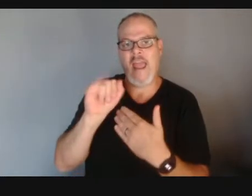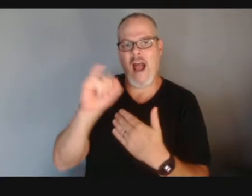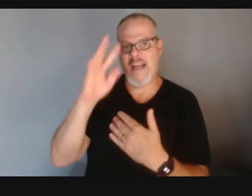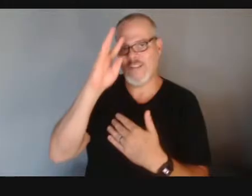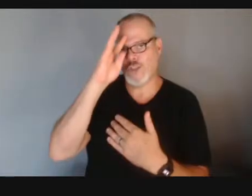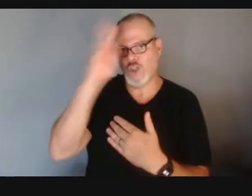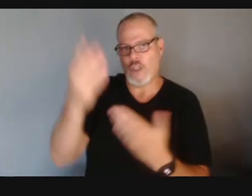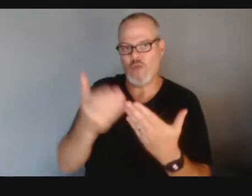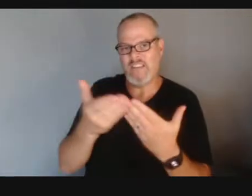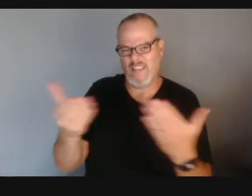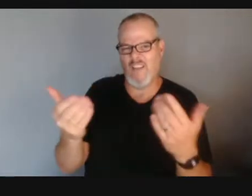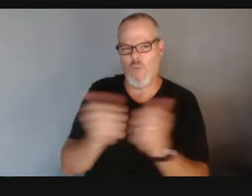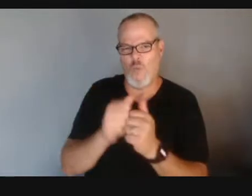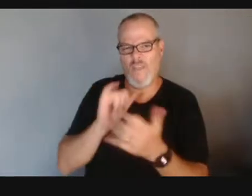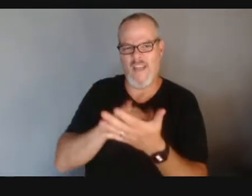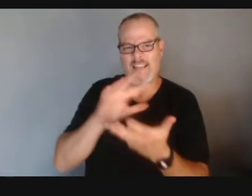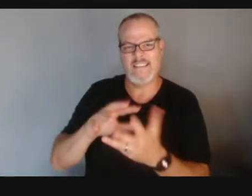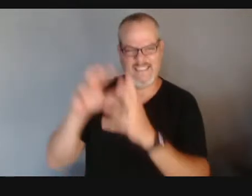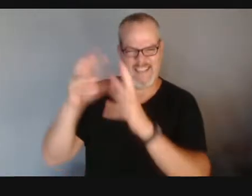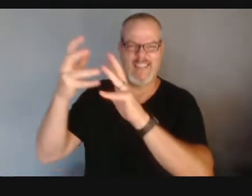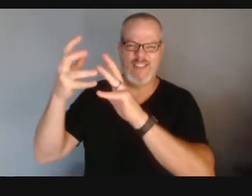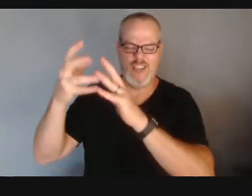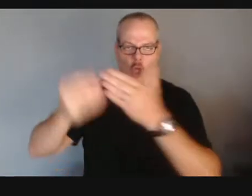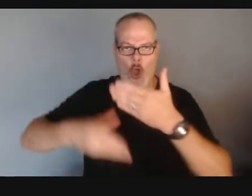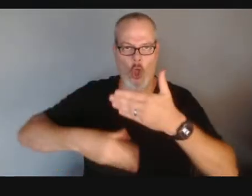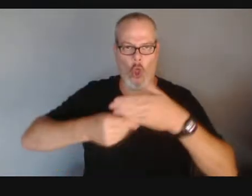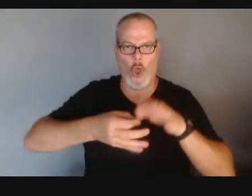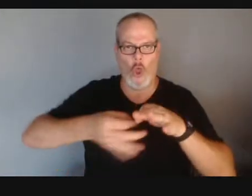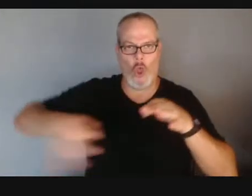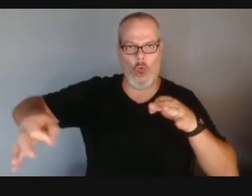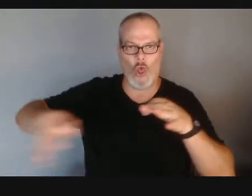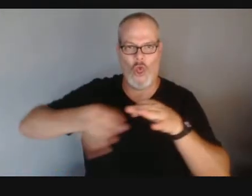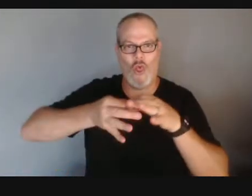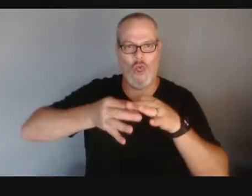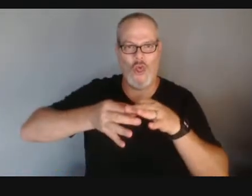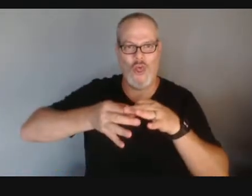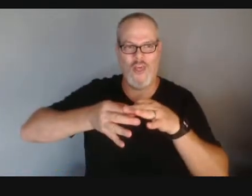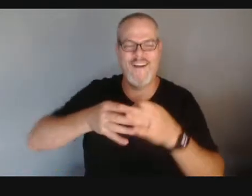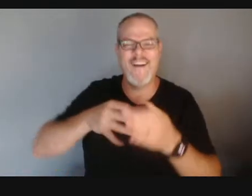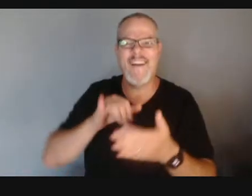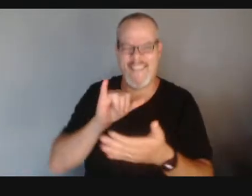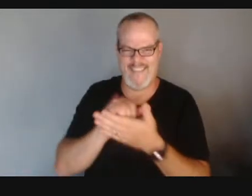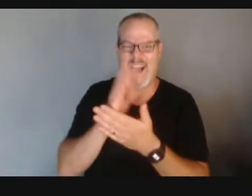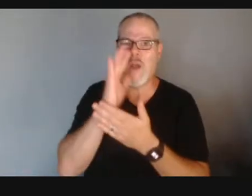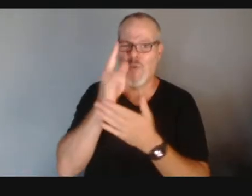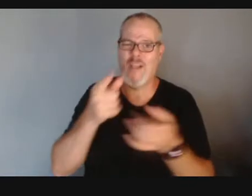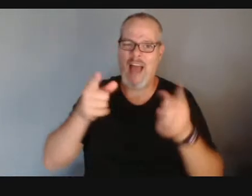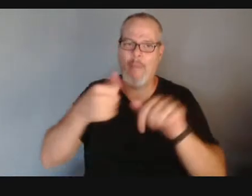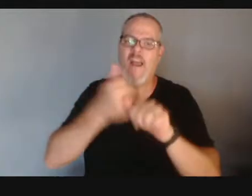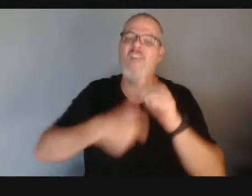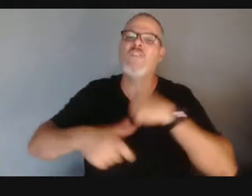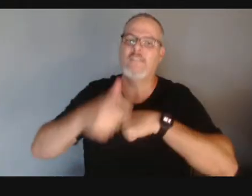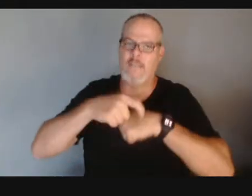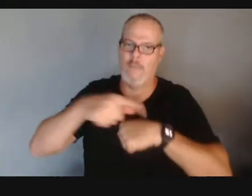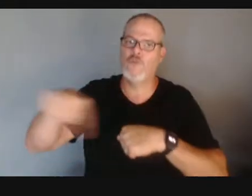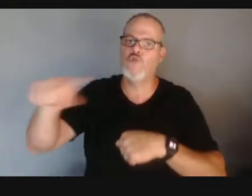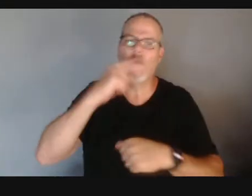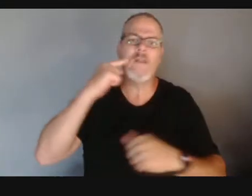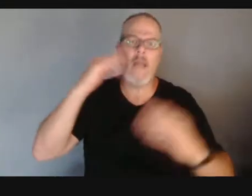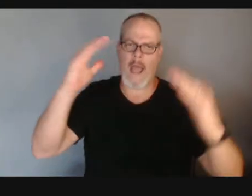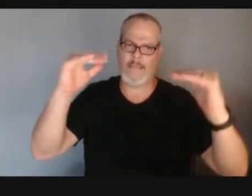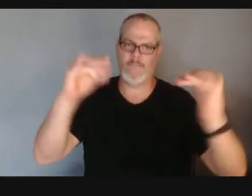the, little appendium that I'm going to add to it is that's going to just happen every time. Expect it.